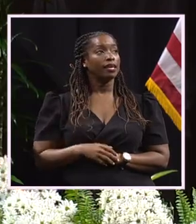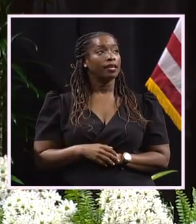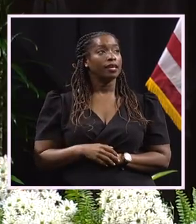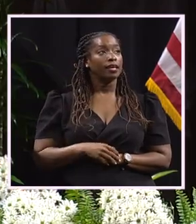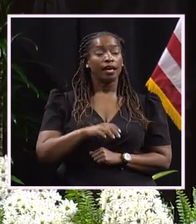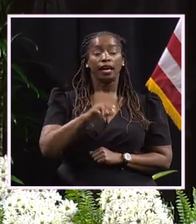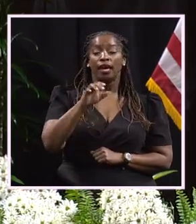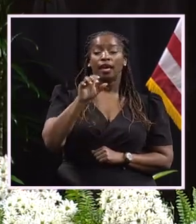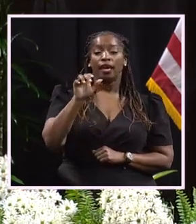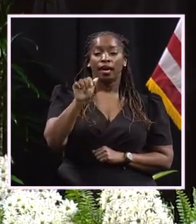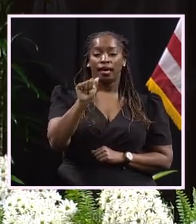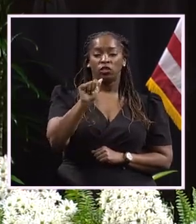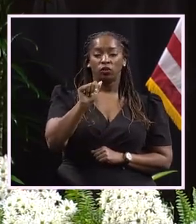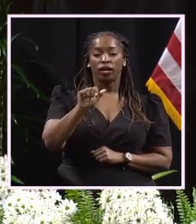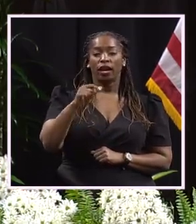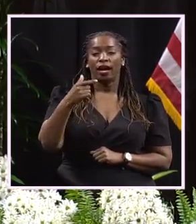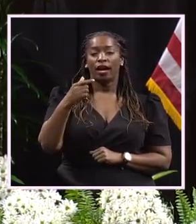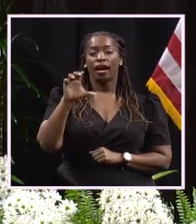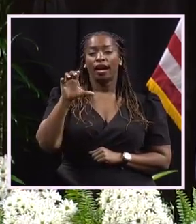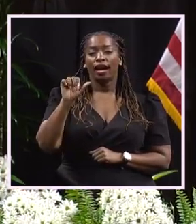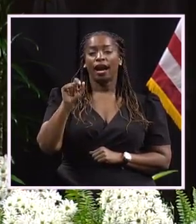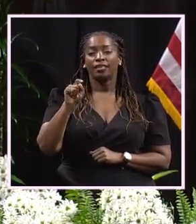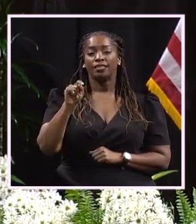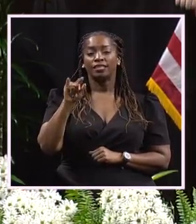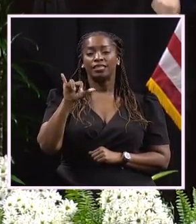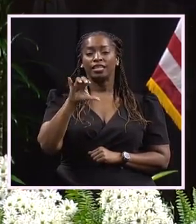Adrian Castillo,